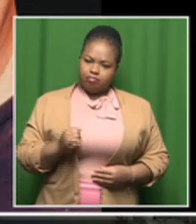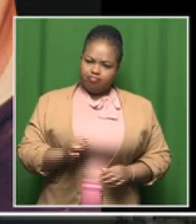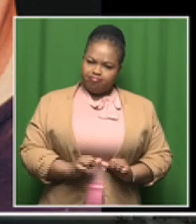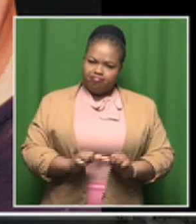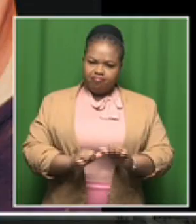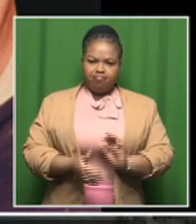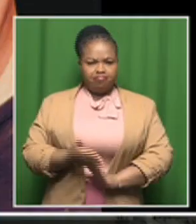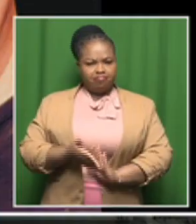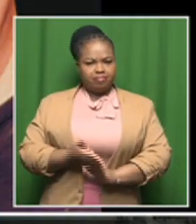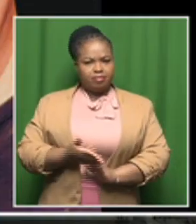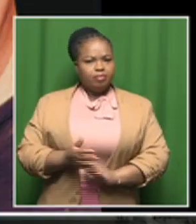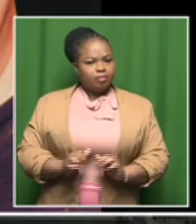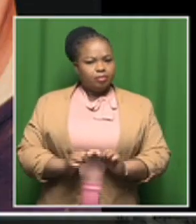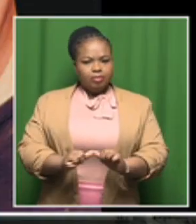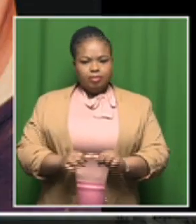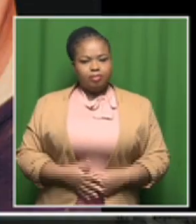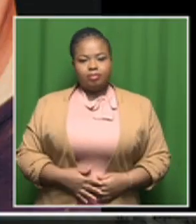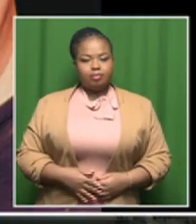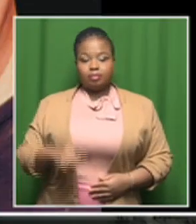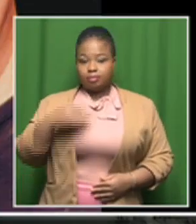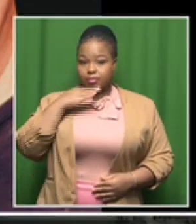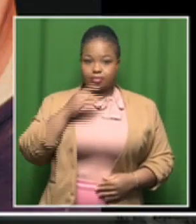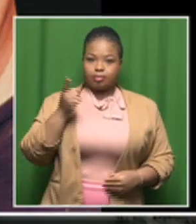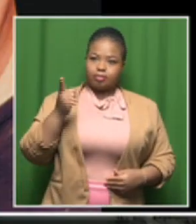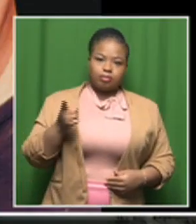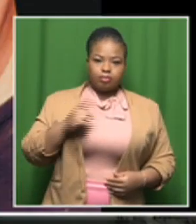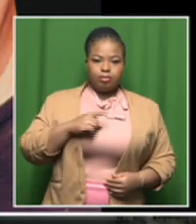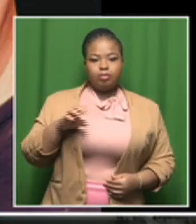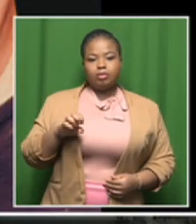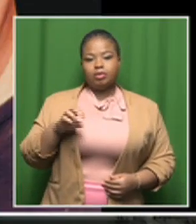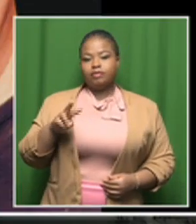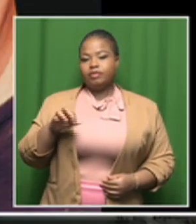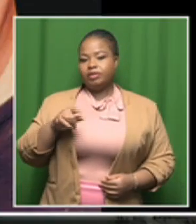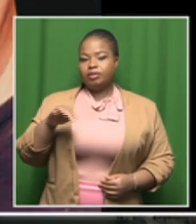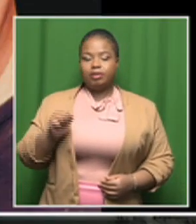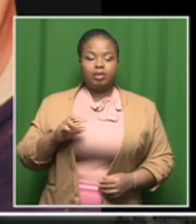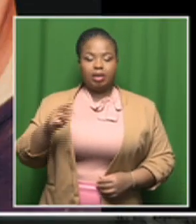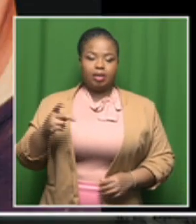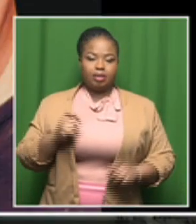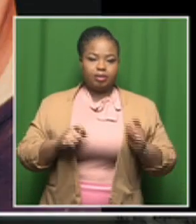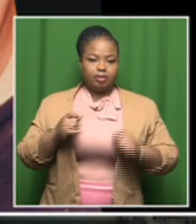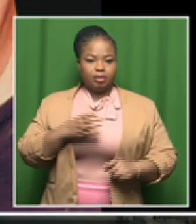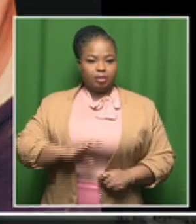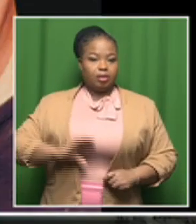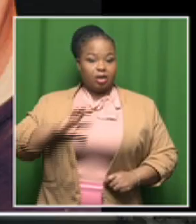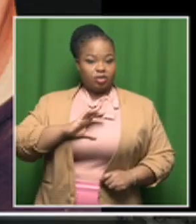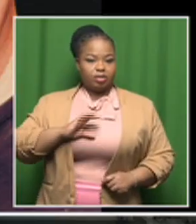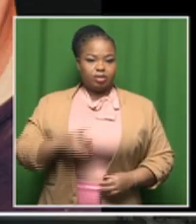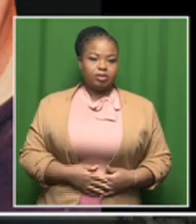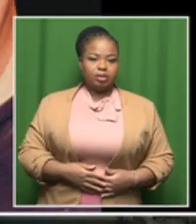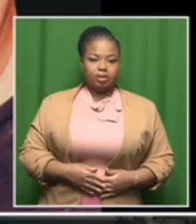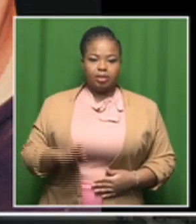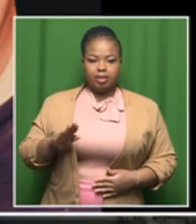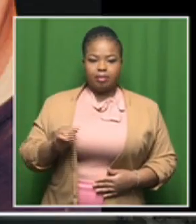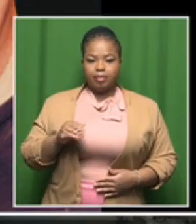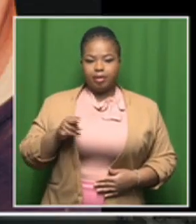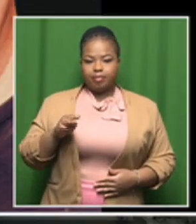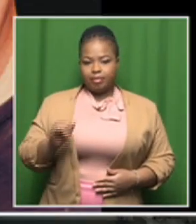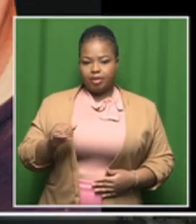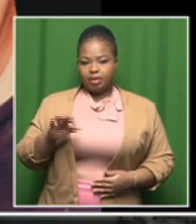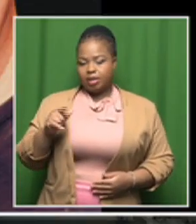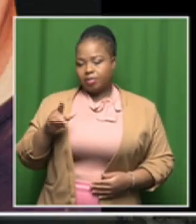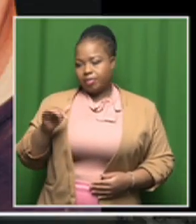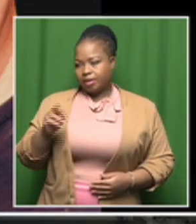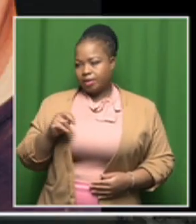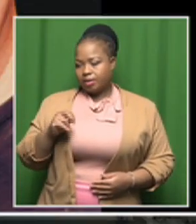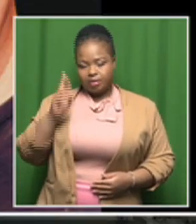on. It's not like you've become irrelevant, or that Evita and all of the other characters, Bambi Kellerman, who can forget